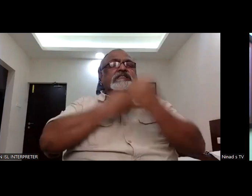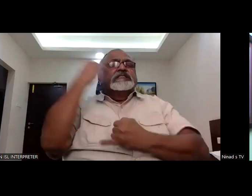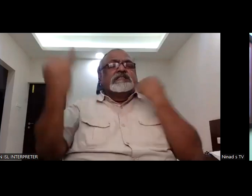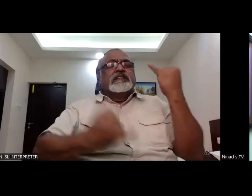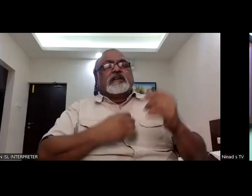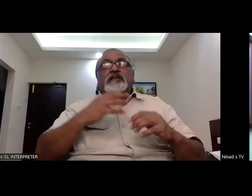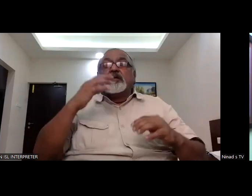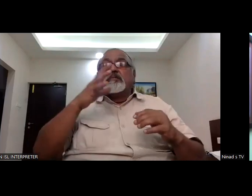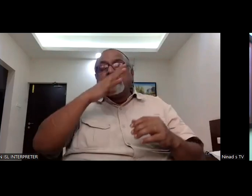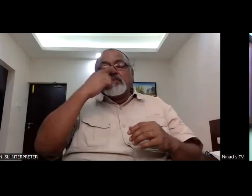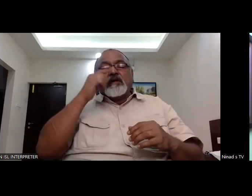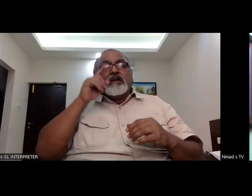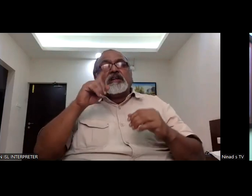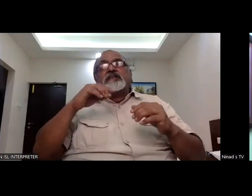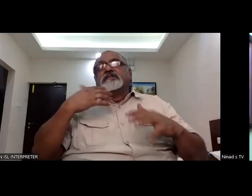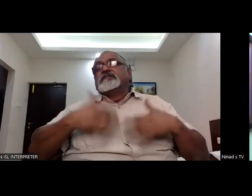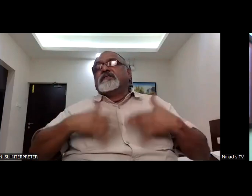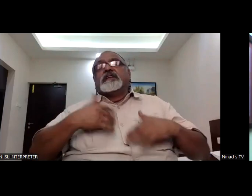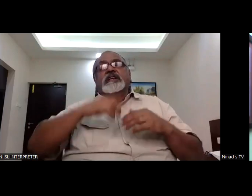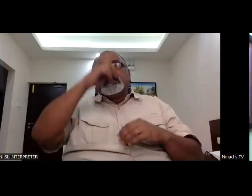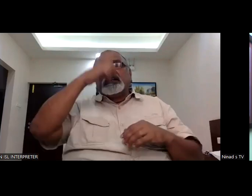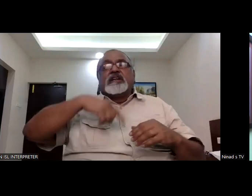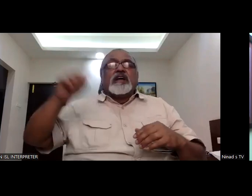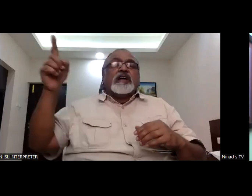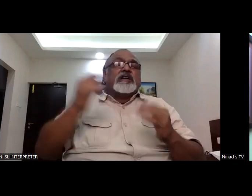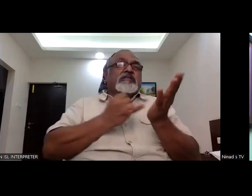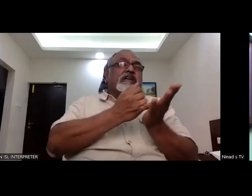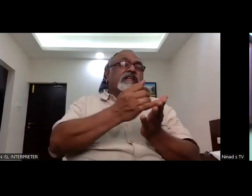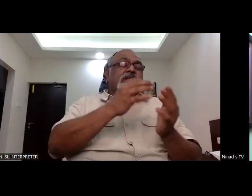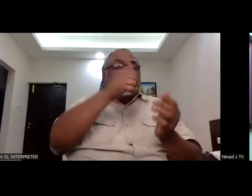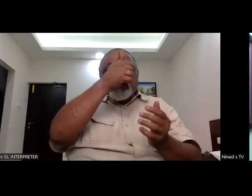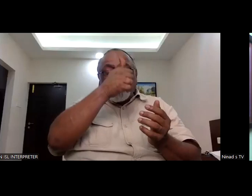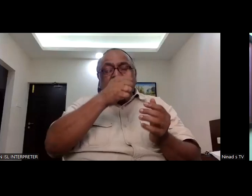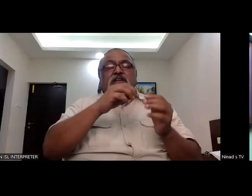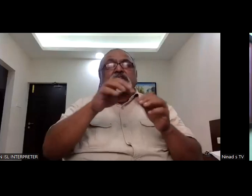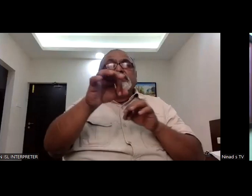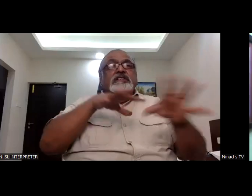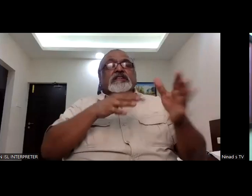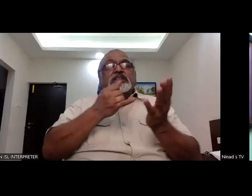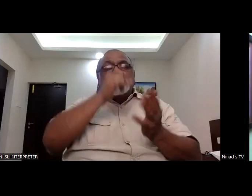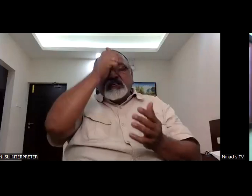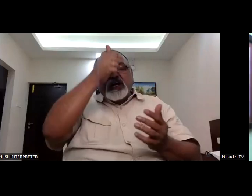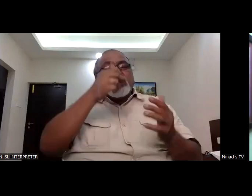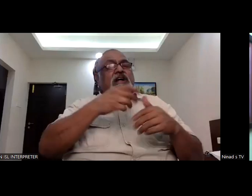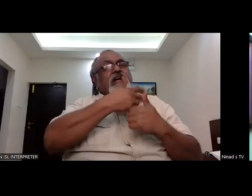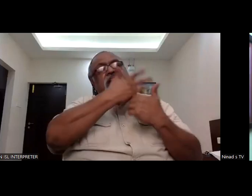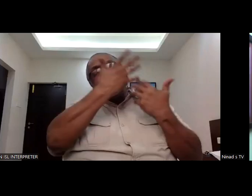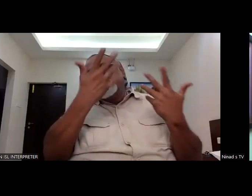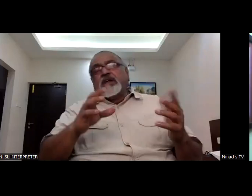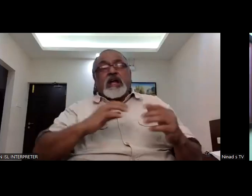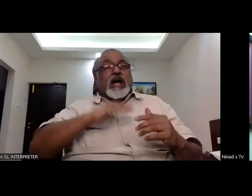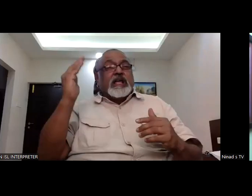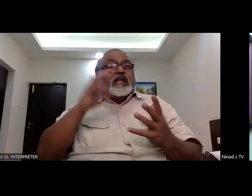parents suffering throughout India, be it rural India, be it urban India, be it elite